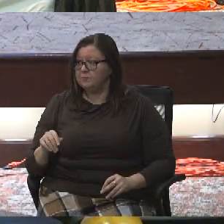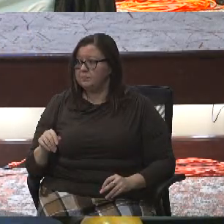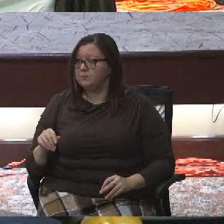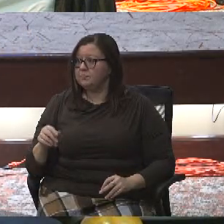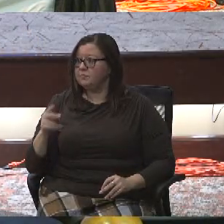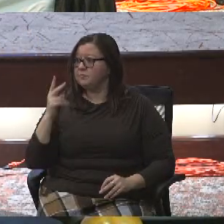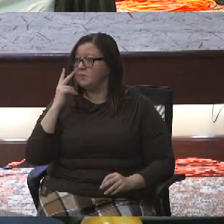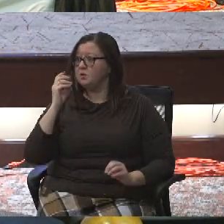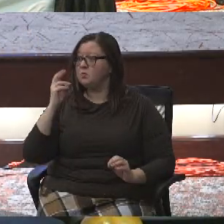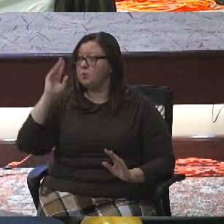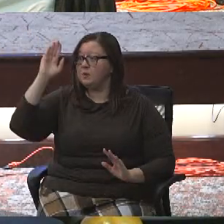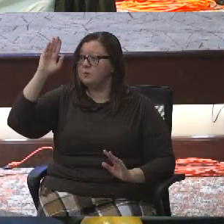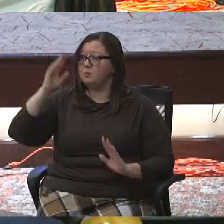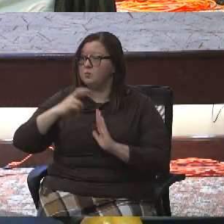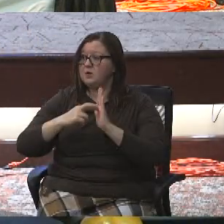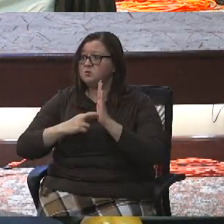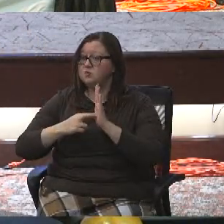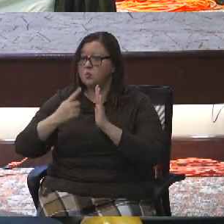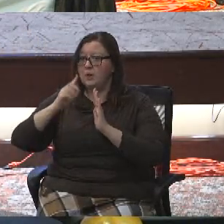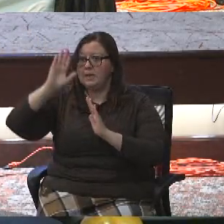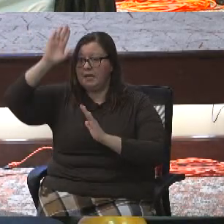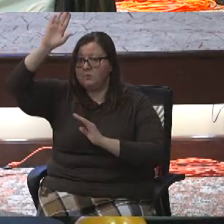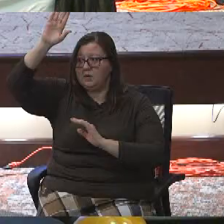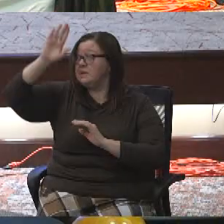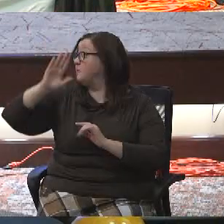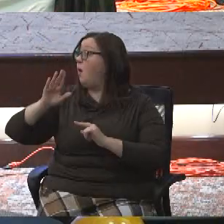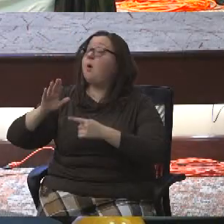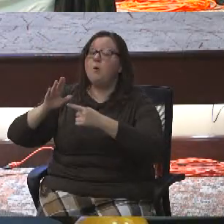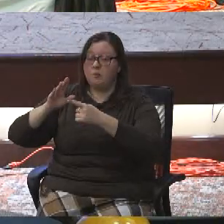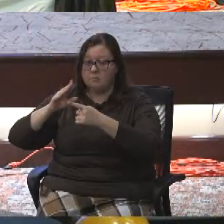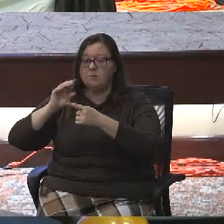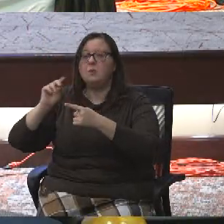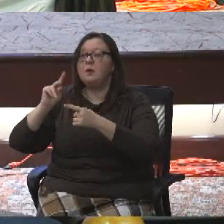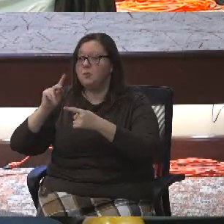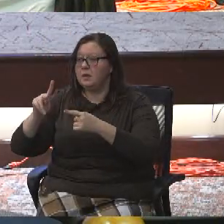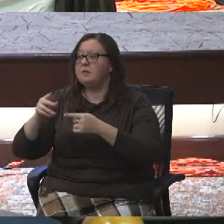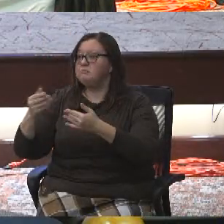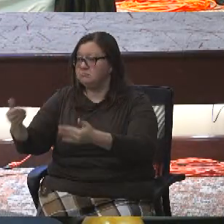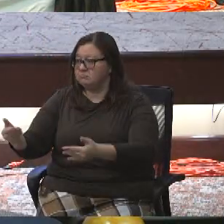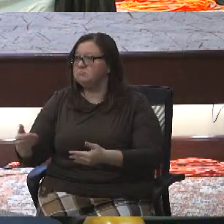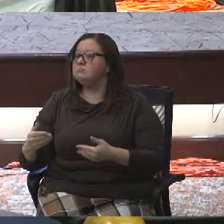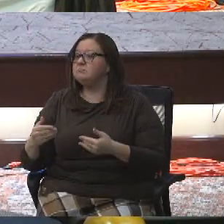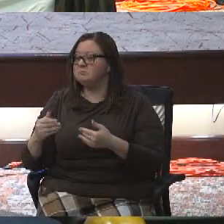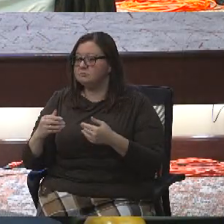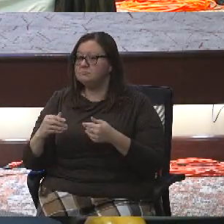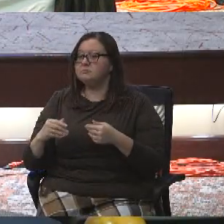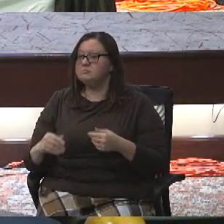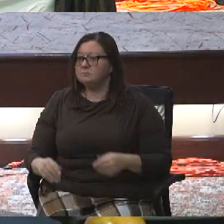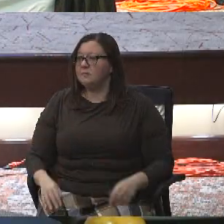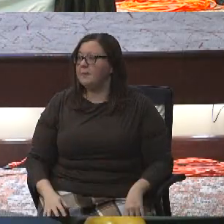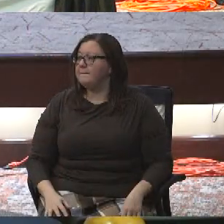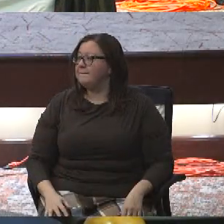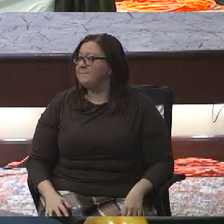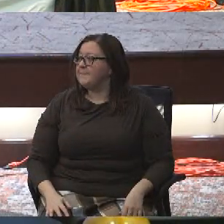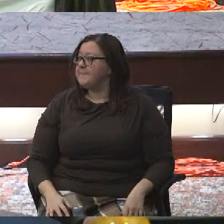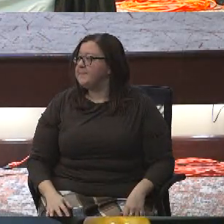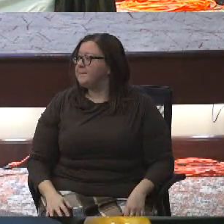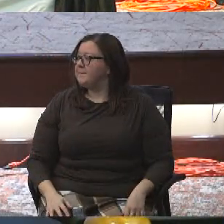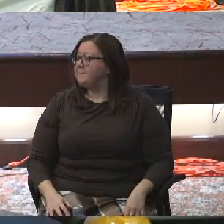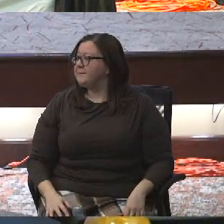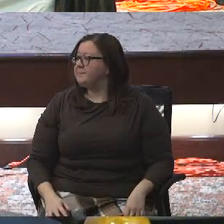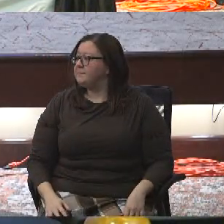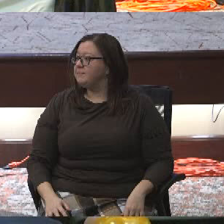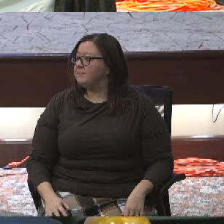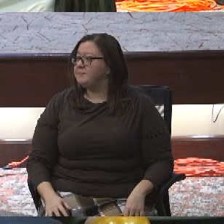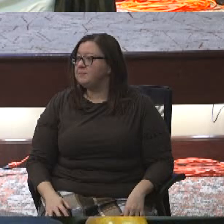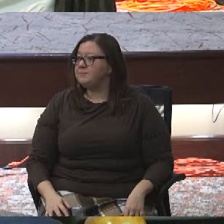Seeing no one is registered to speak. It looked like we had one hand raised. Oh, okay. Oh, Andy, right, I do have you. This is